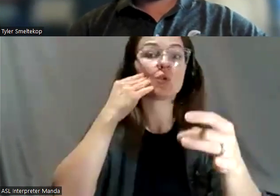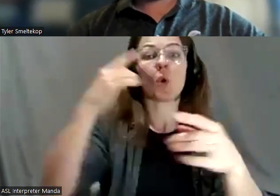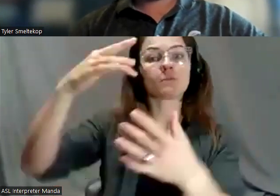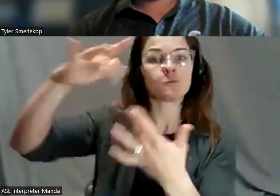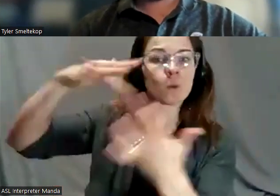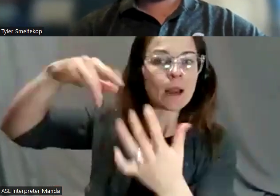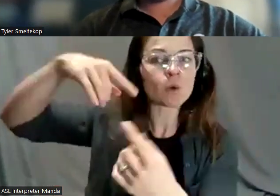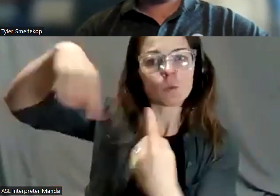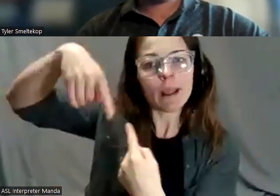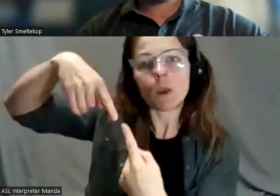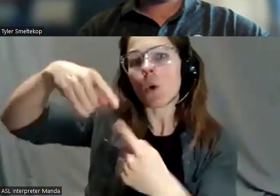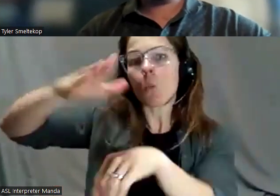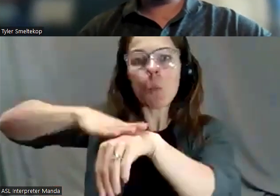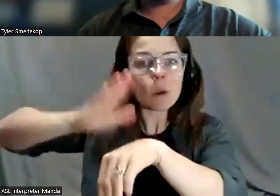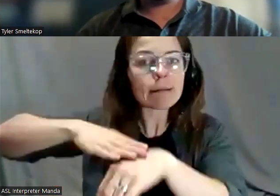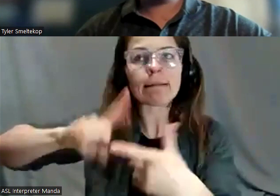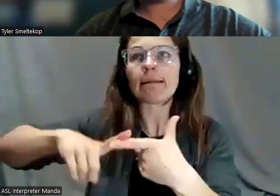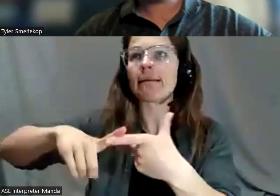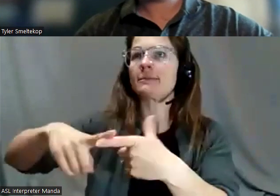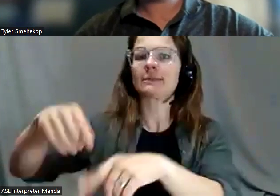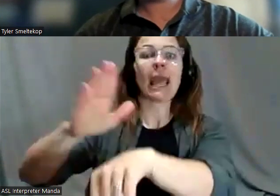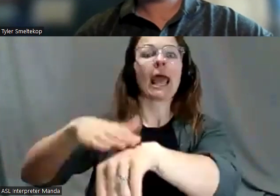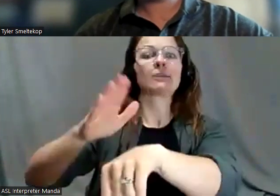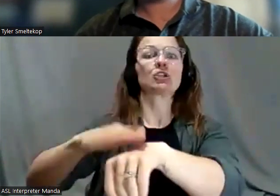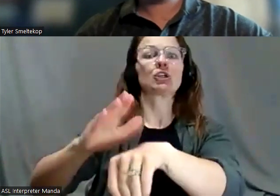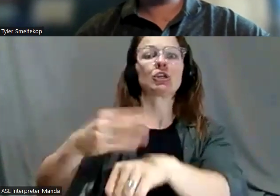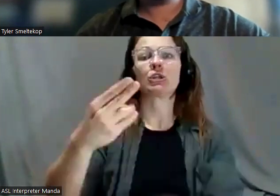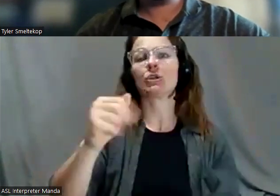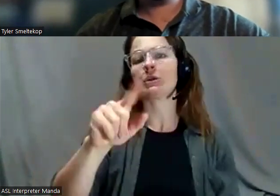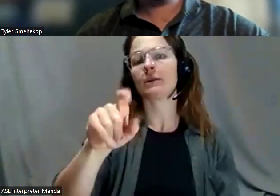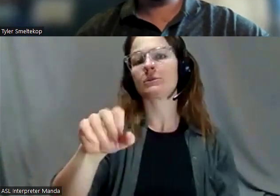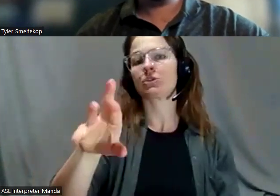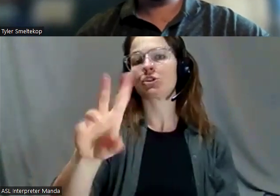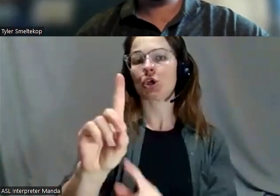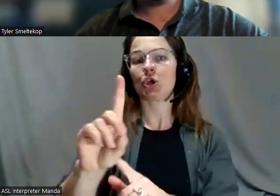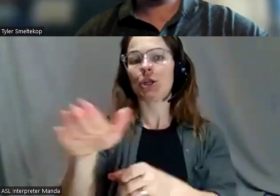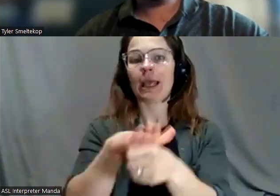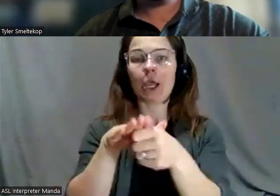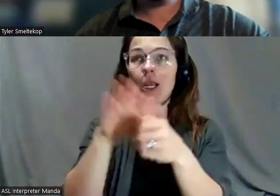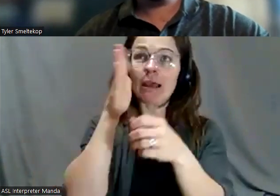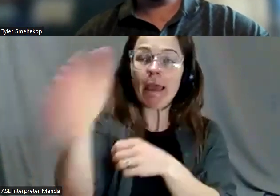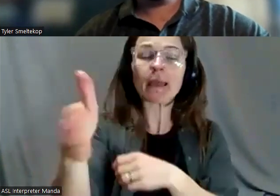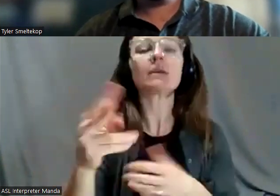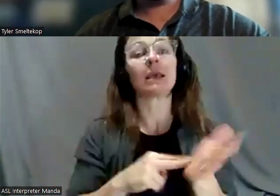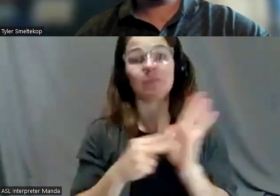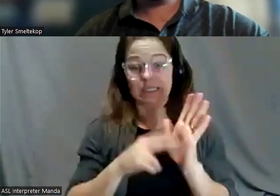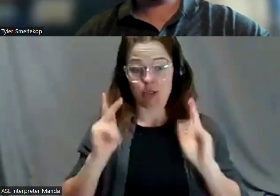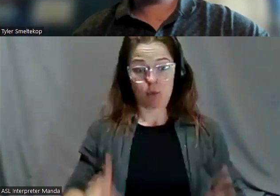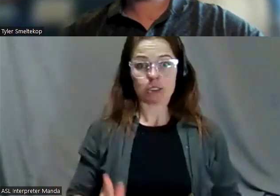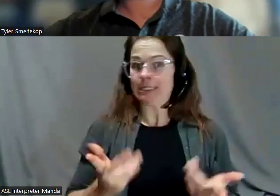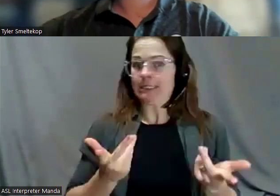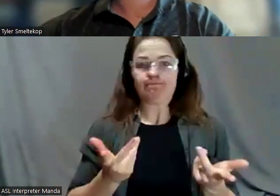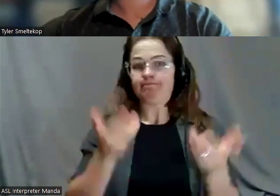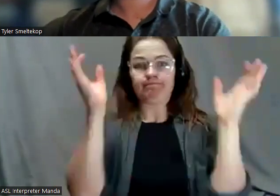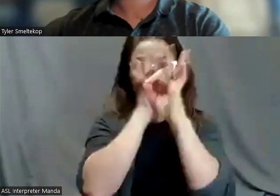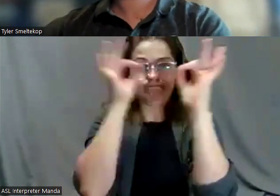or whatever, or hazardous area ahead, if you can't see that, then that individual is putting themselves